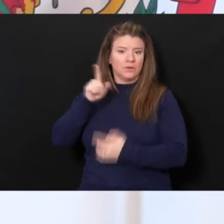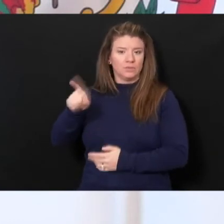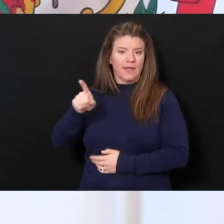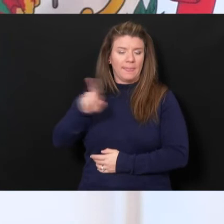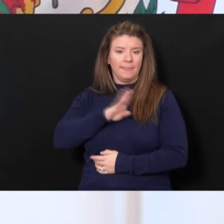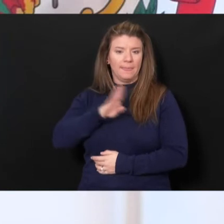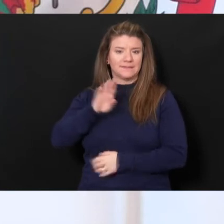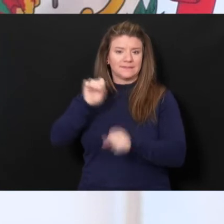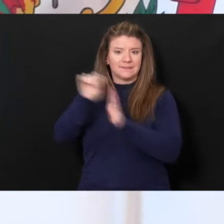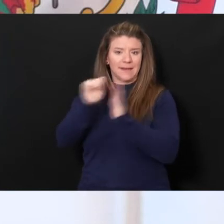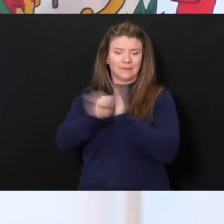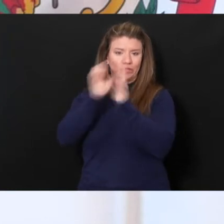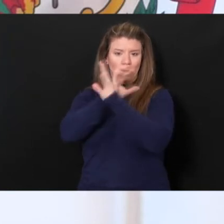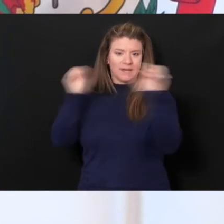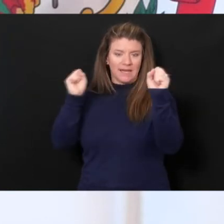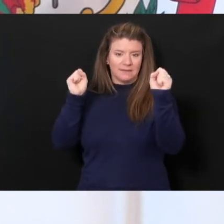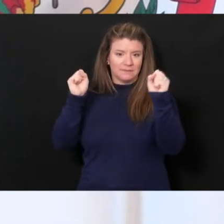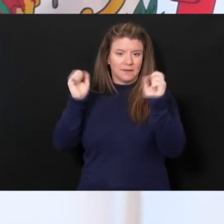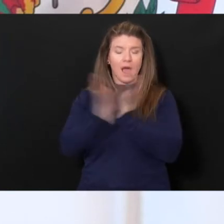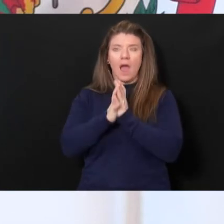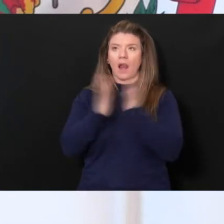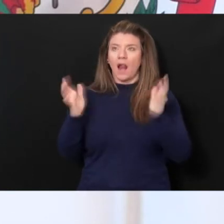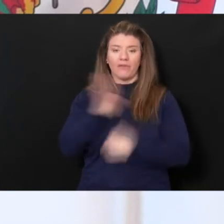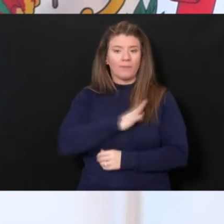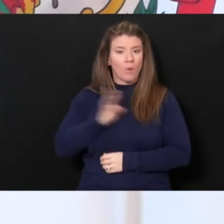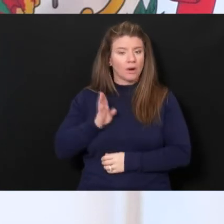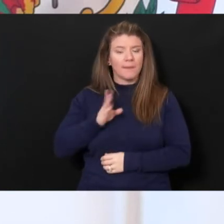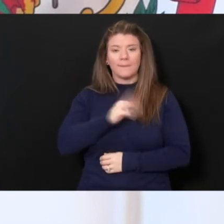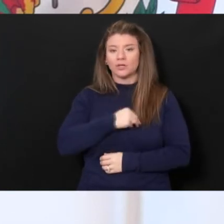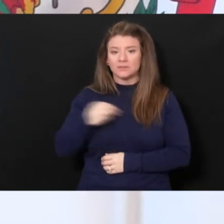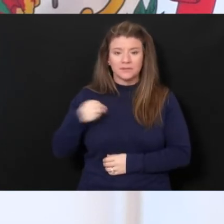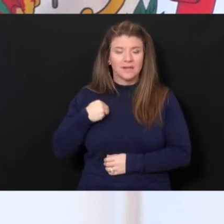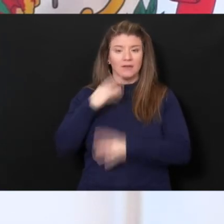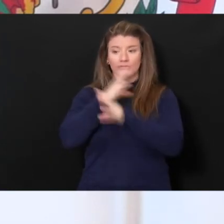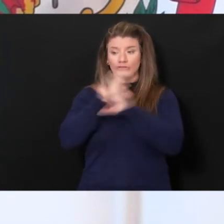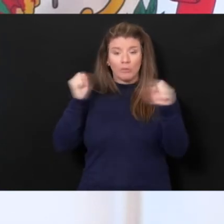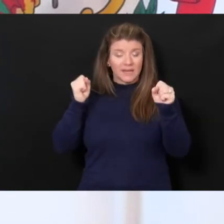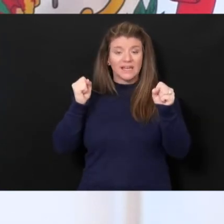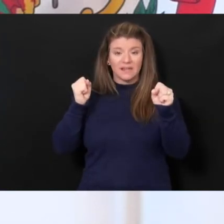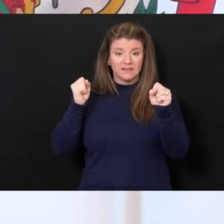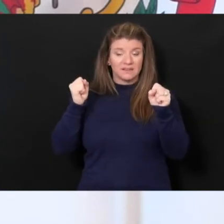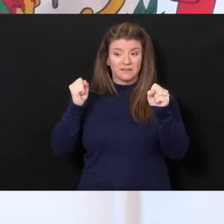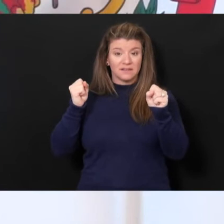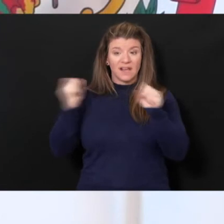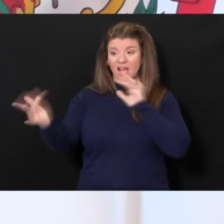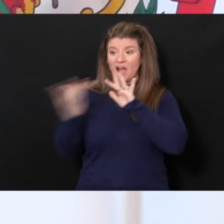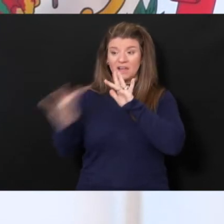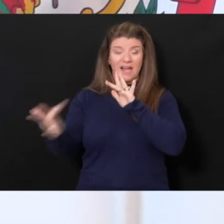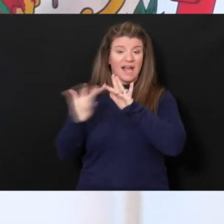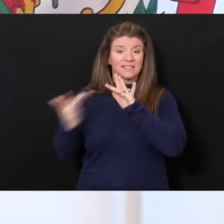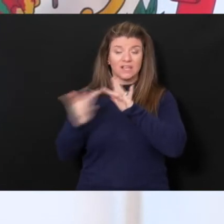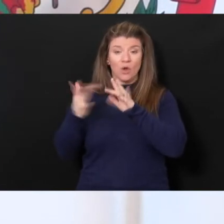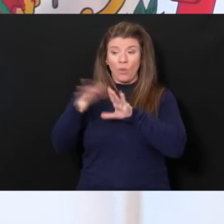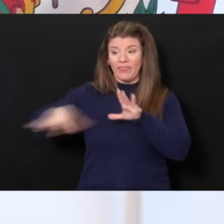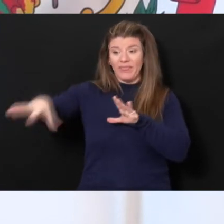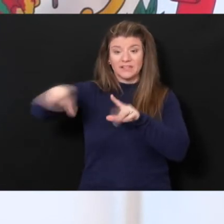state superintendent. A lot of the board members and the superintendent is in contact with the board